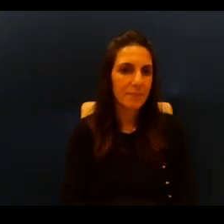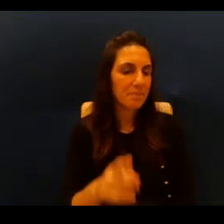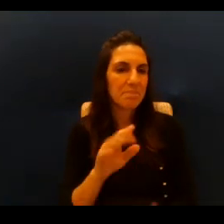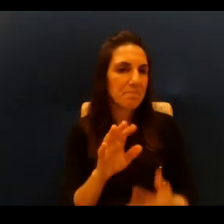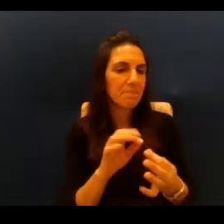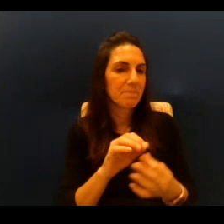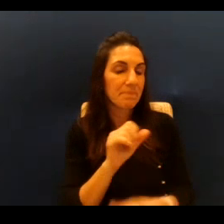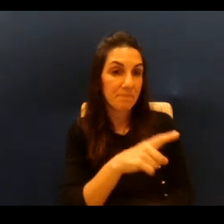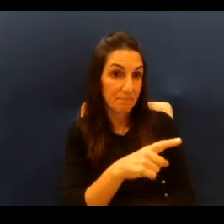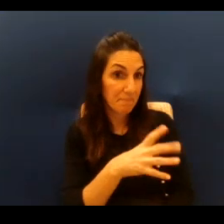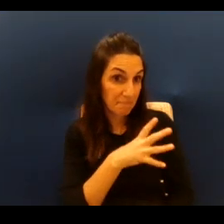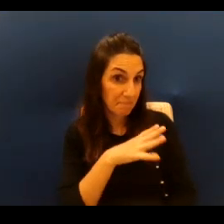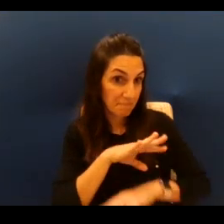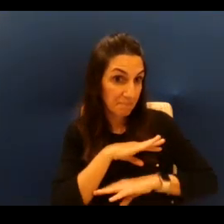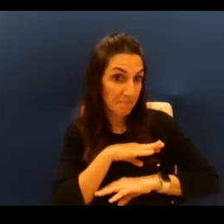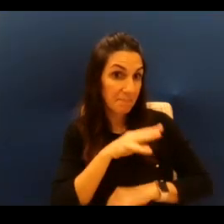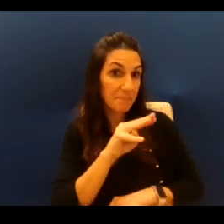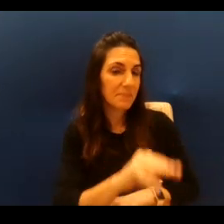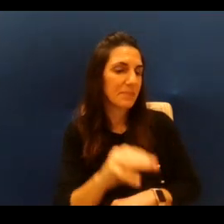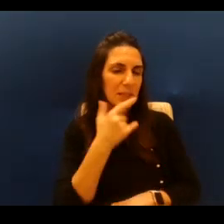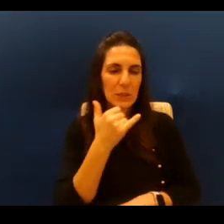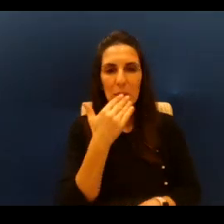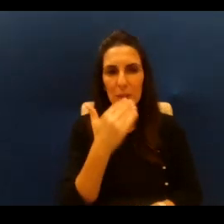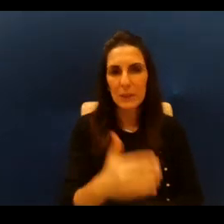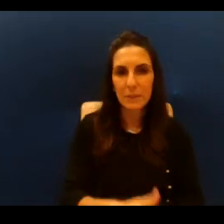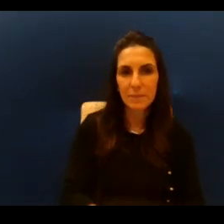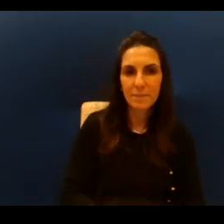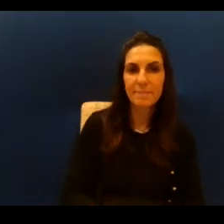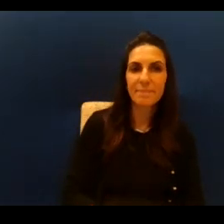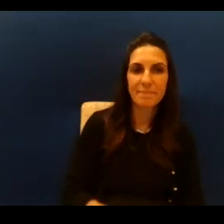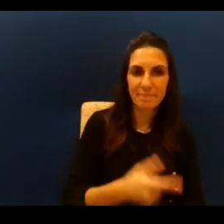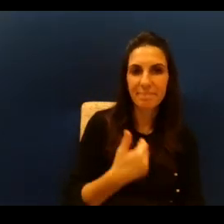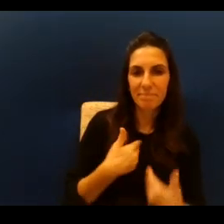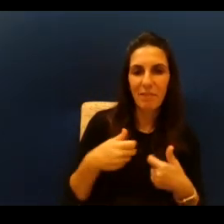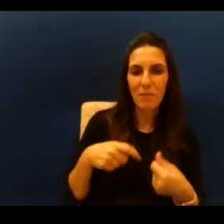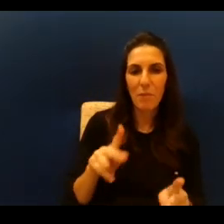Is it good? Is Monday's good? Does he have permission?